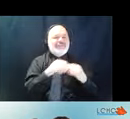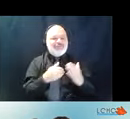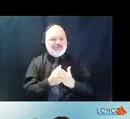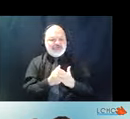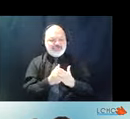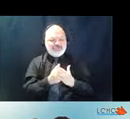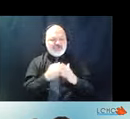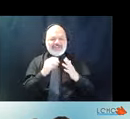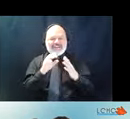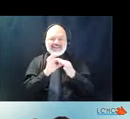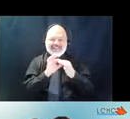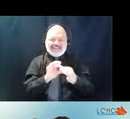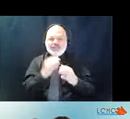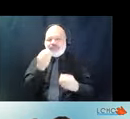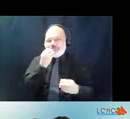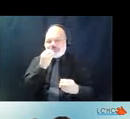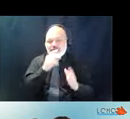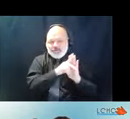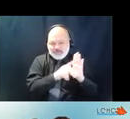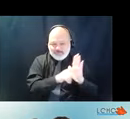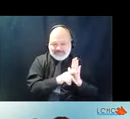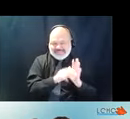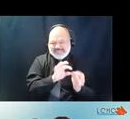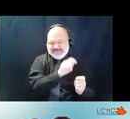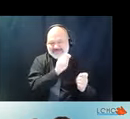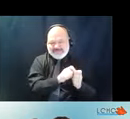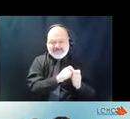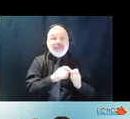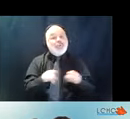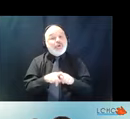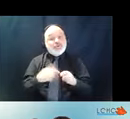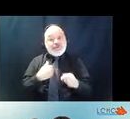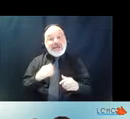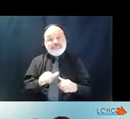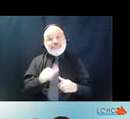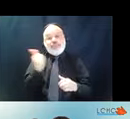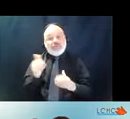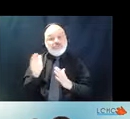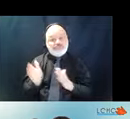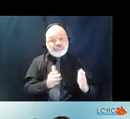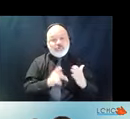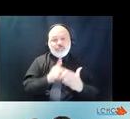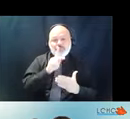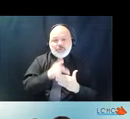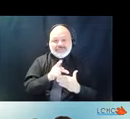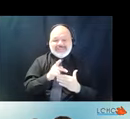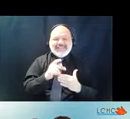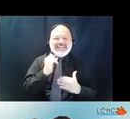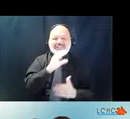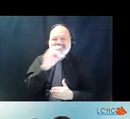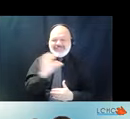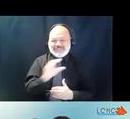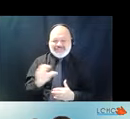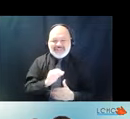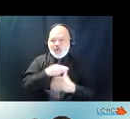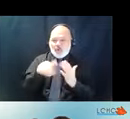change related to food policy in particular. We also have a range of other programs. We are currently in the middle of a Zoom listening tour